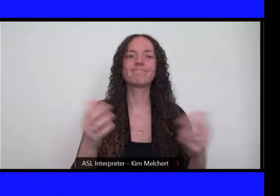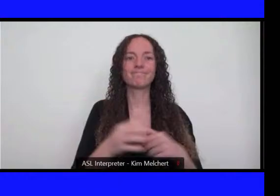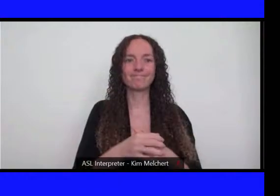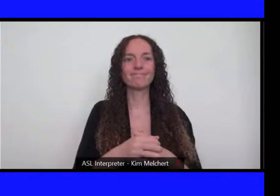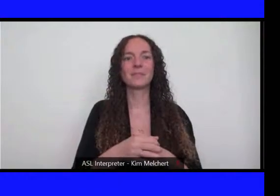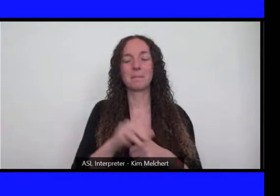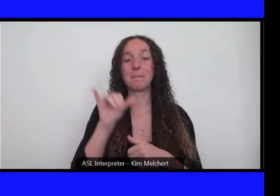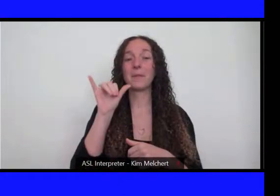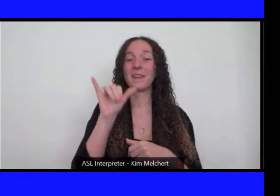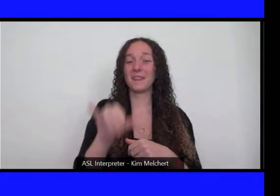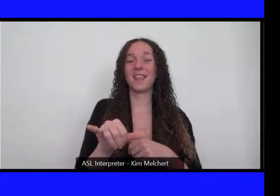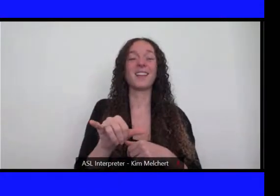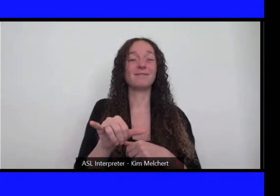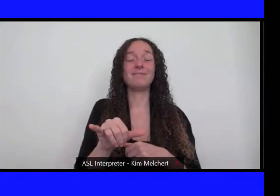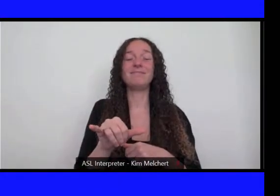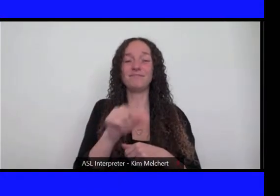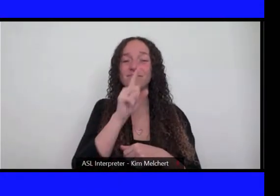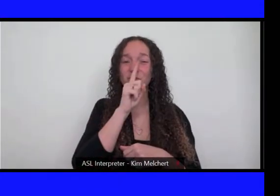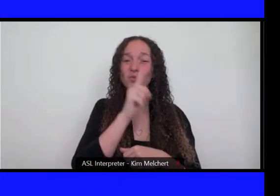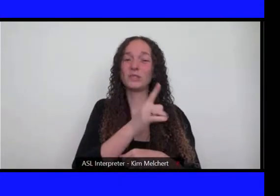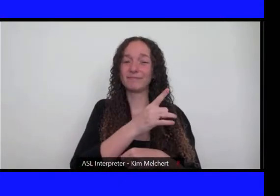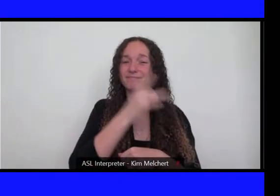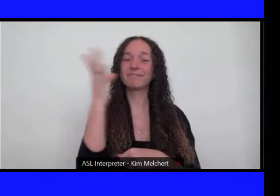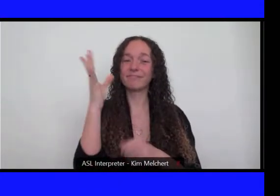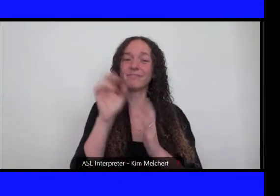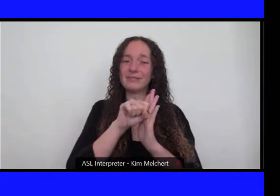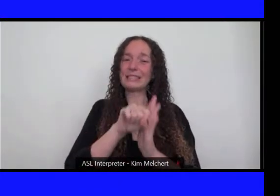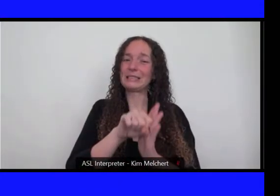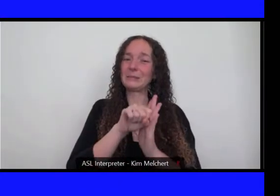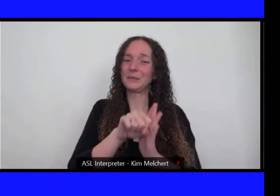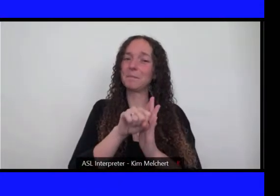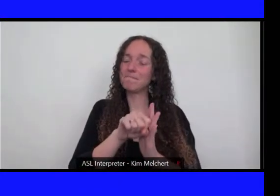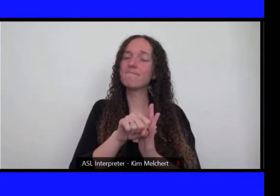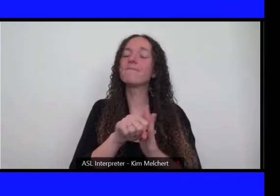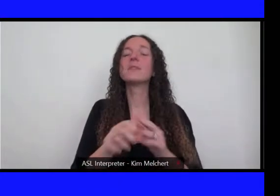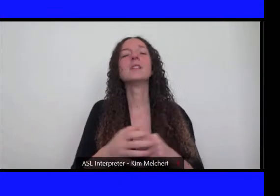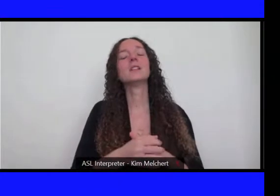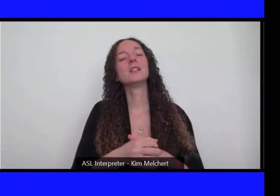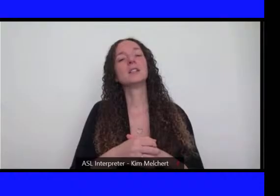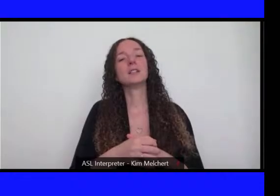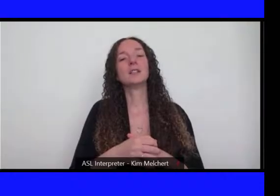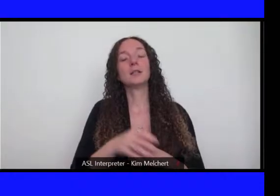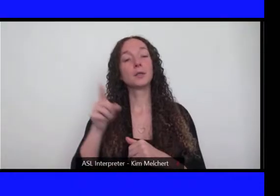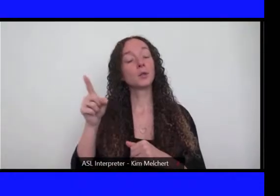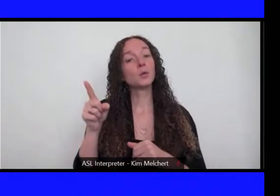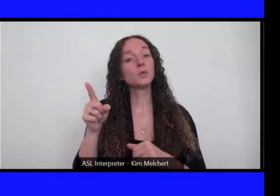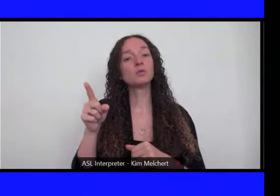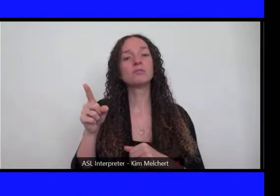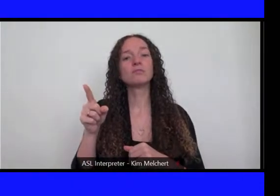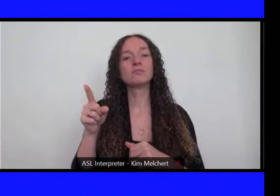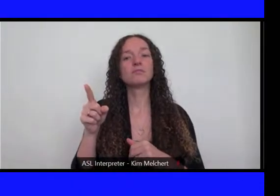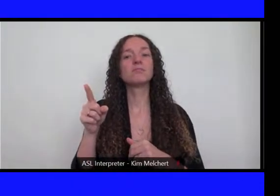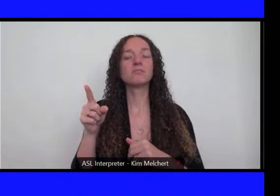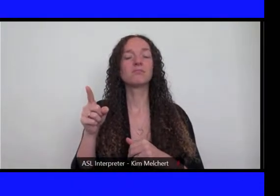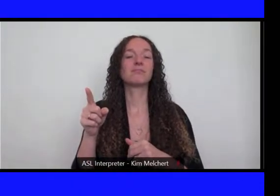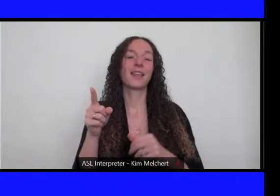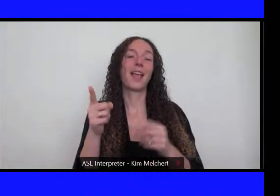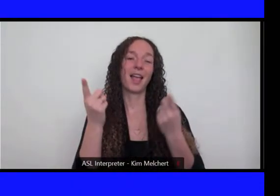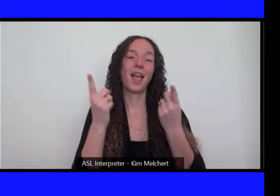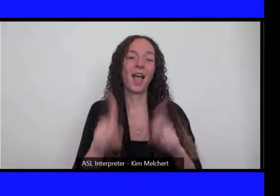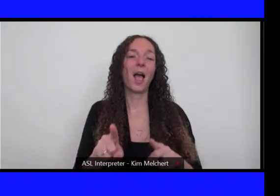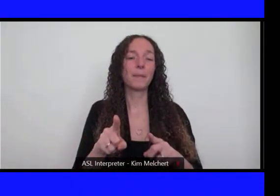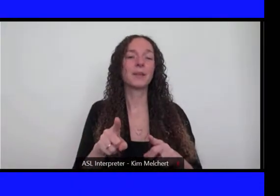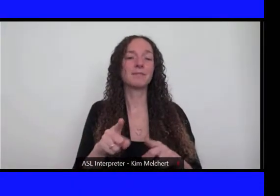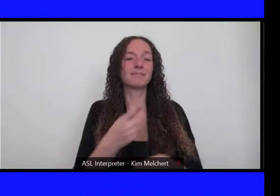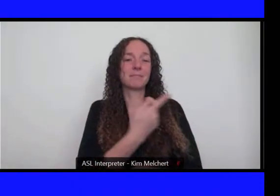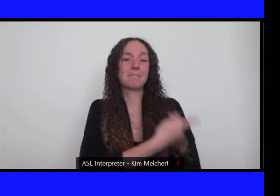can often get stigmatized as being just wanting narcotics, as